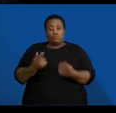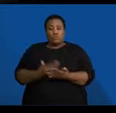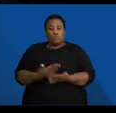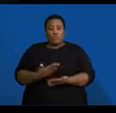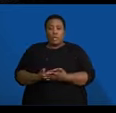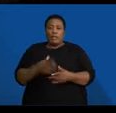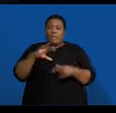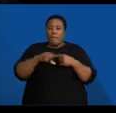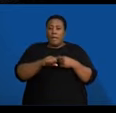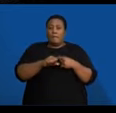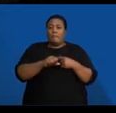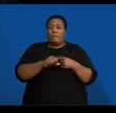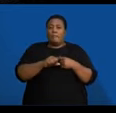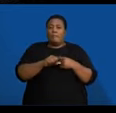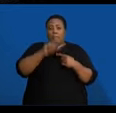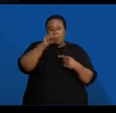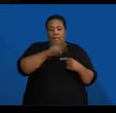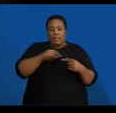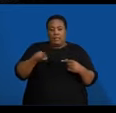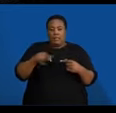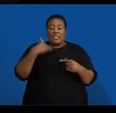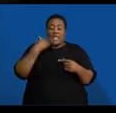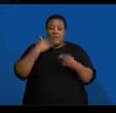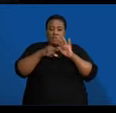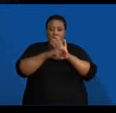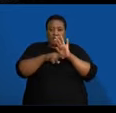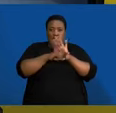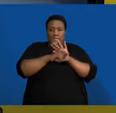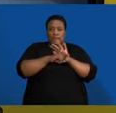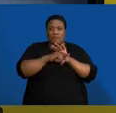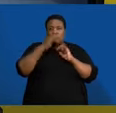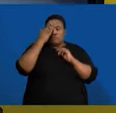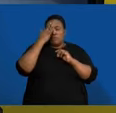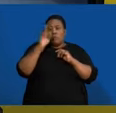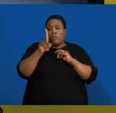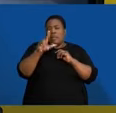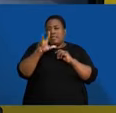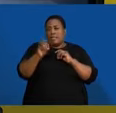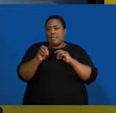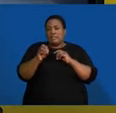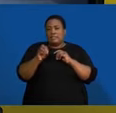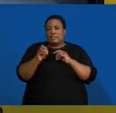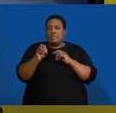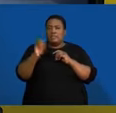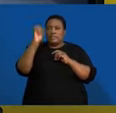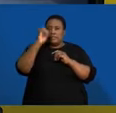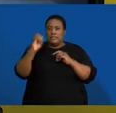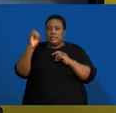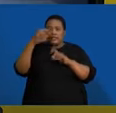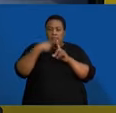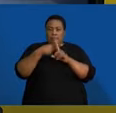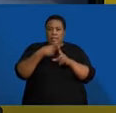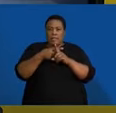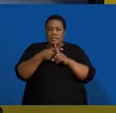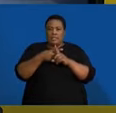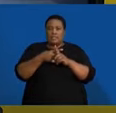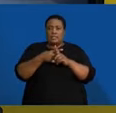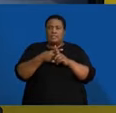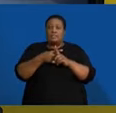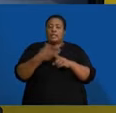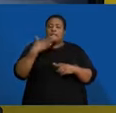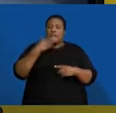your reference angle, and then since it's negative, it's by 180 degrees plus and 360 degrees minus. So